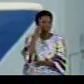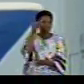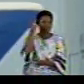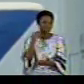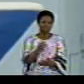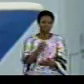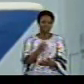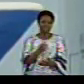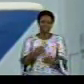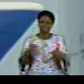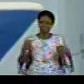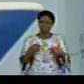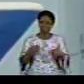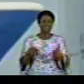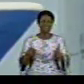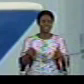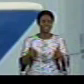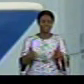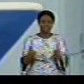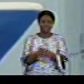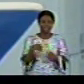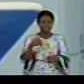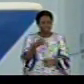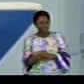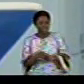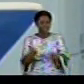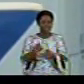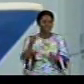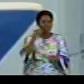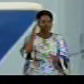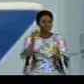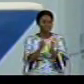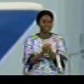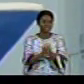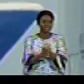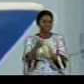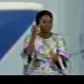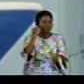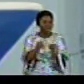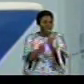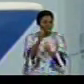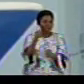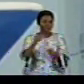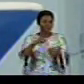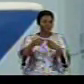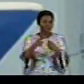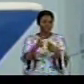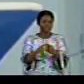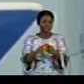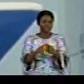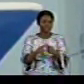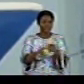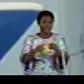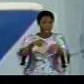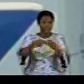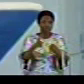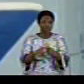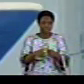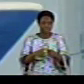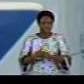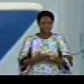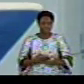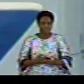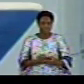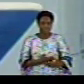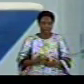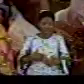baby. But when she went there, she eventually delivered that tumor. It was a